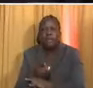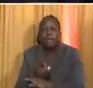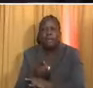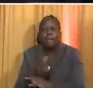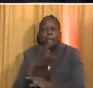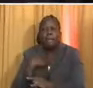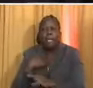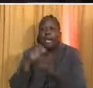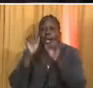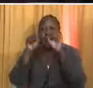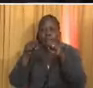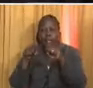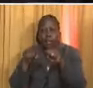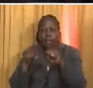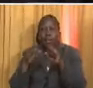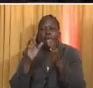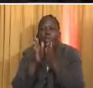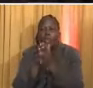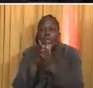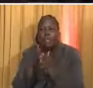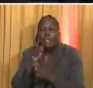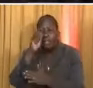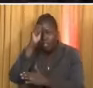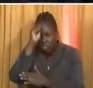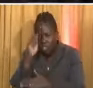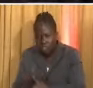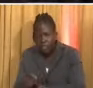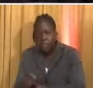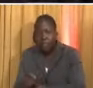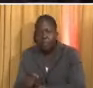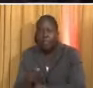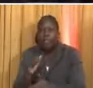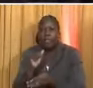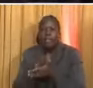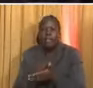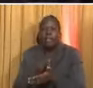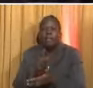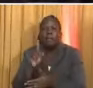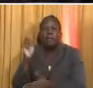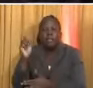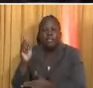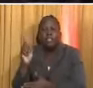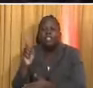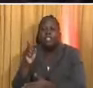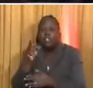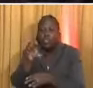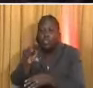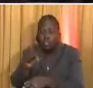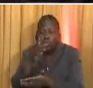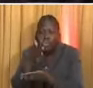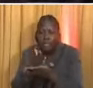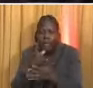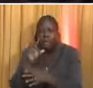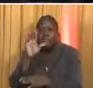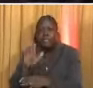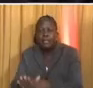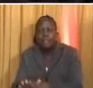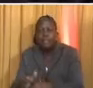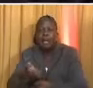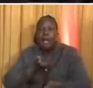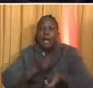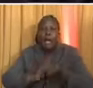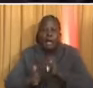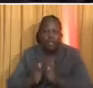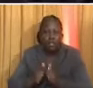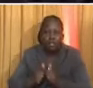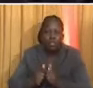agree with the learned justices that to the extent that the President took certain steps and actions at